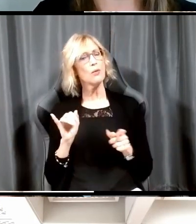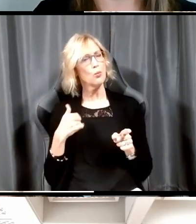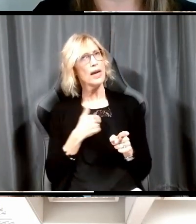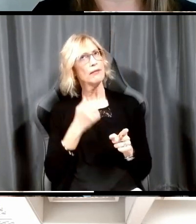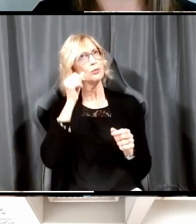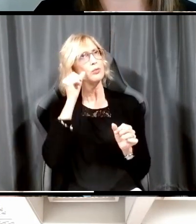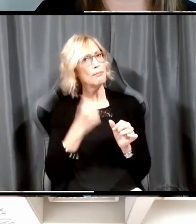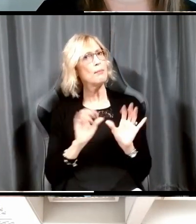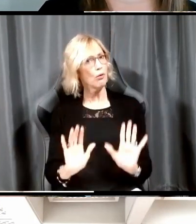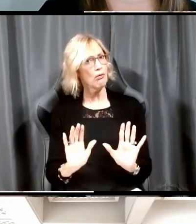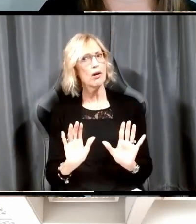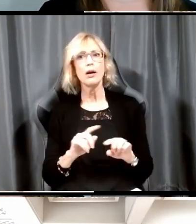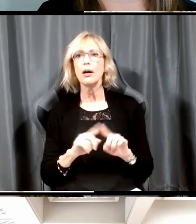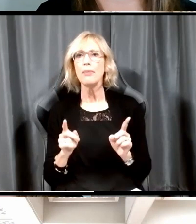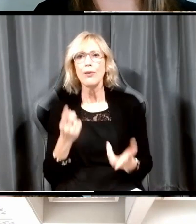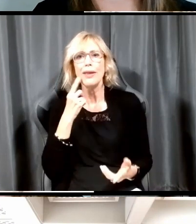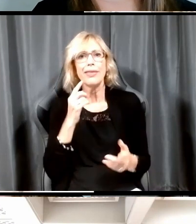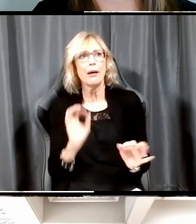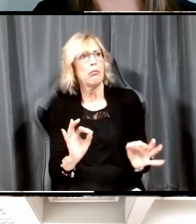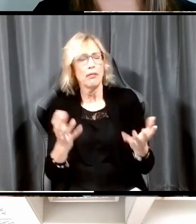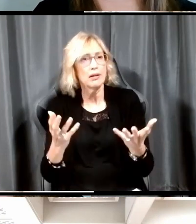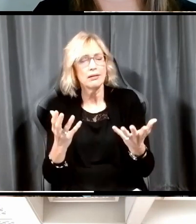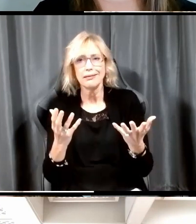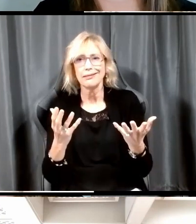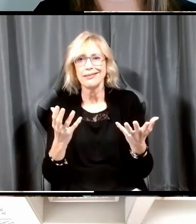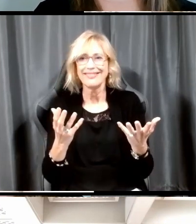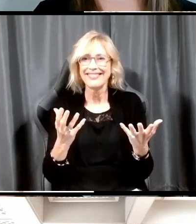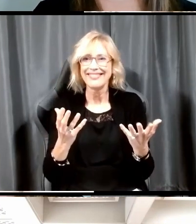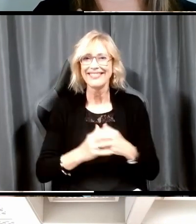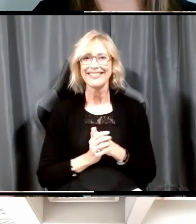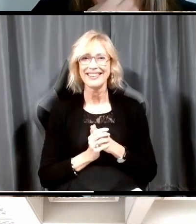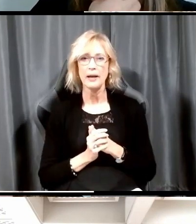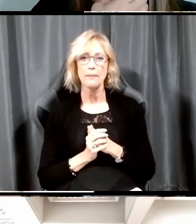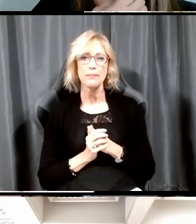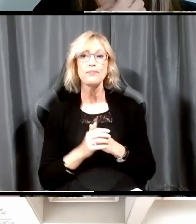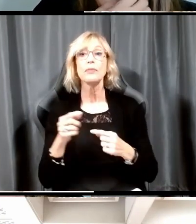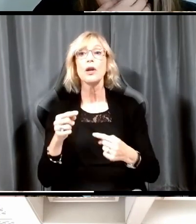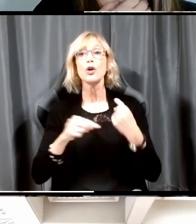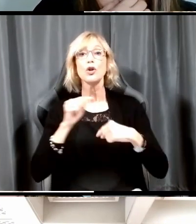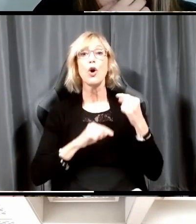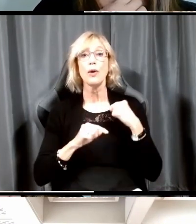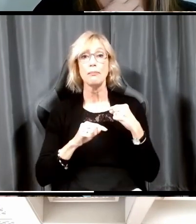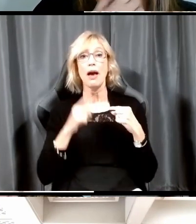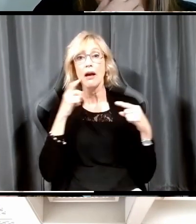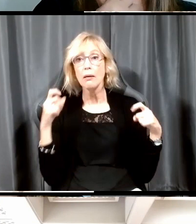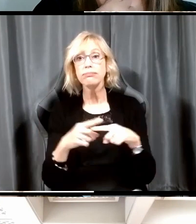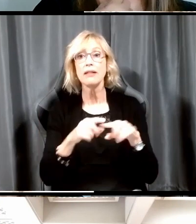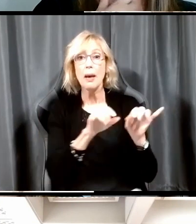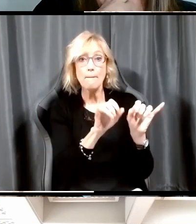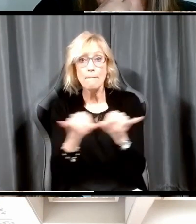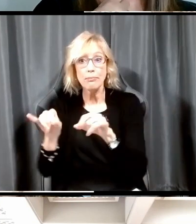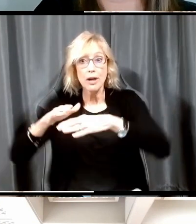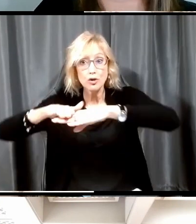account. But we do take for granted that. And then, going back to the complexity of patterns on the surface